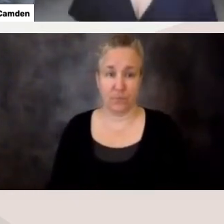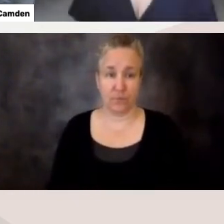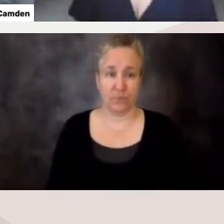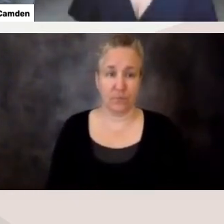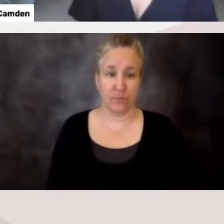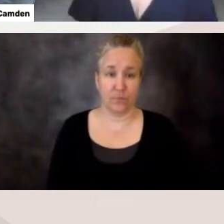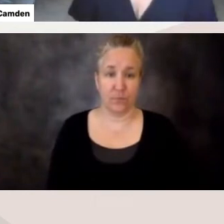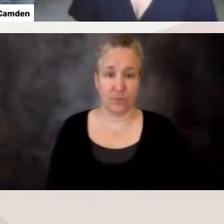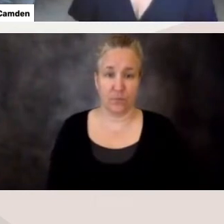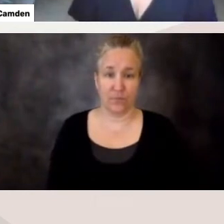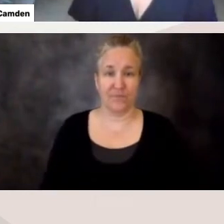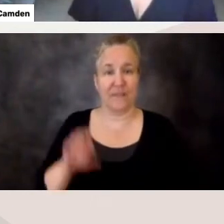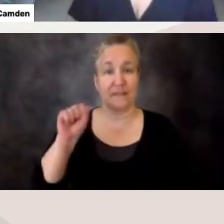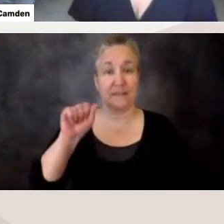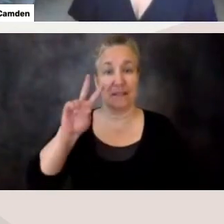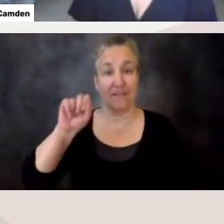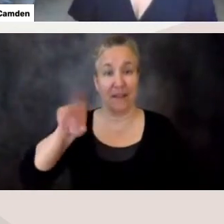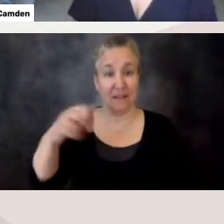I did.